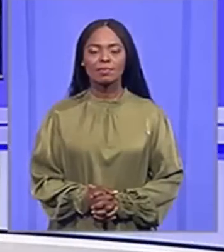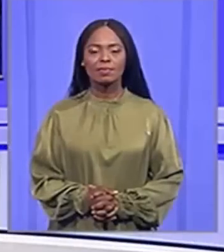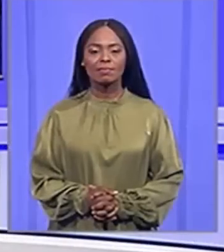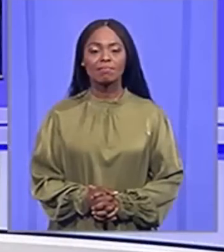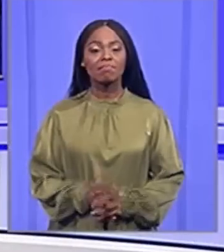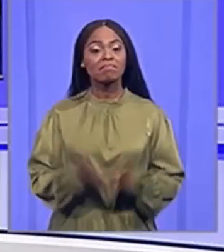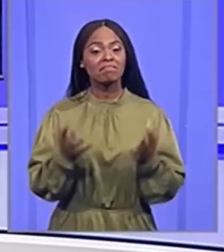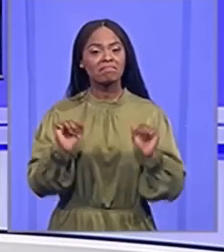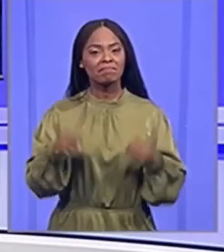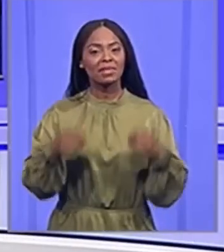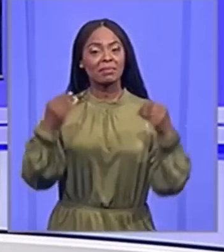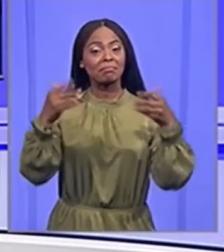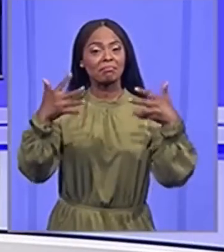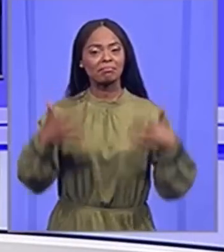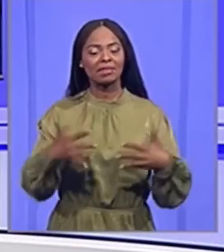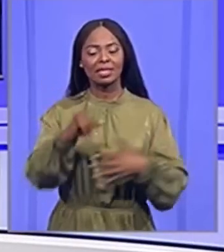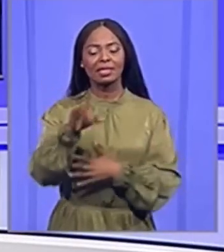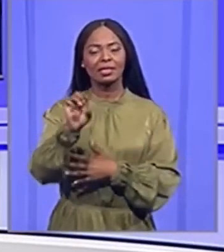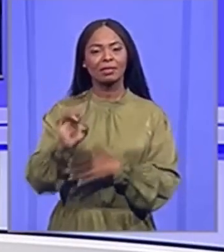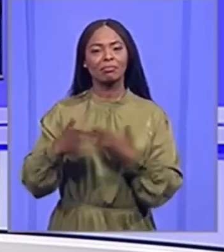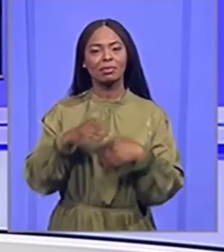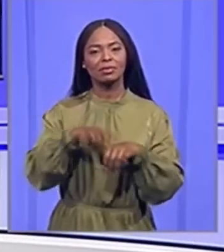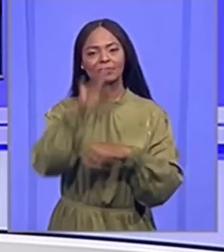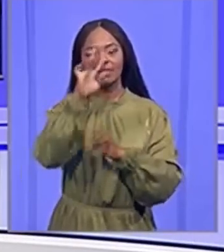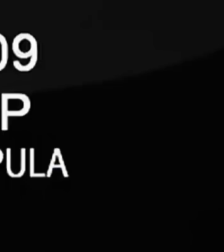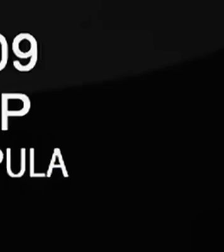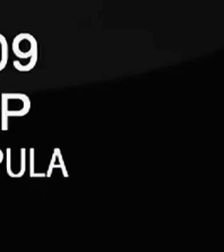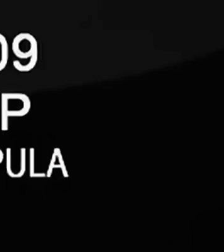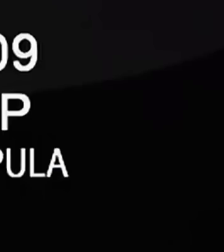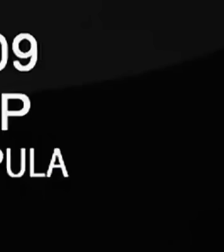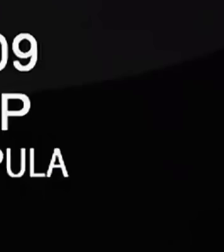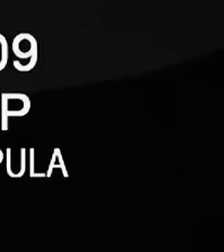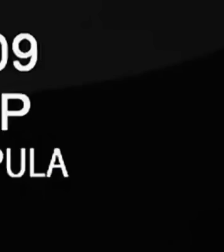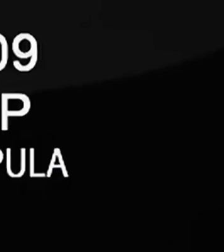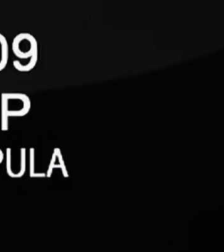Jwale ha re boneng hore mebaraka e sebeditse jwang a JC kwala hore nya bohlano.